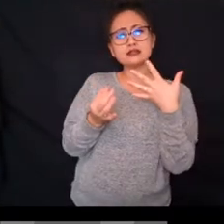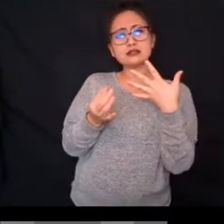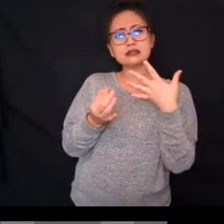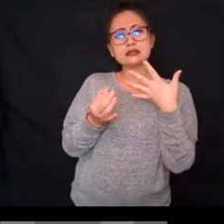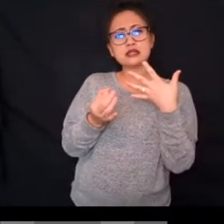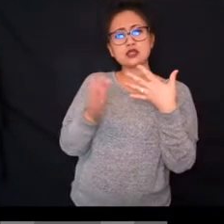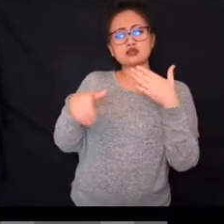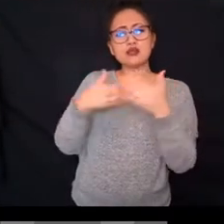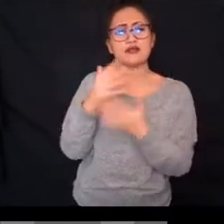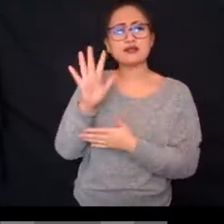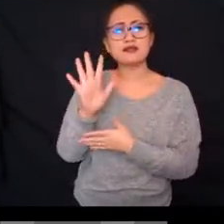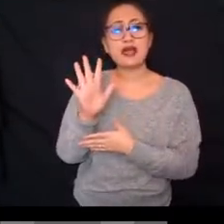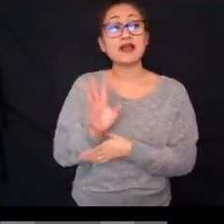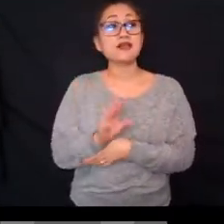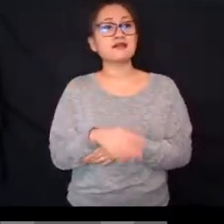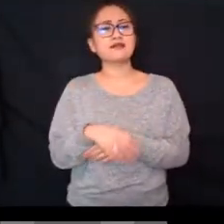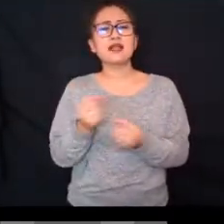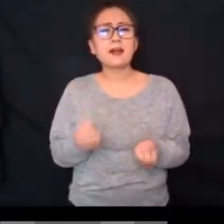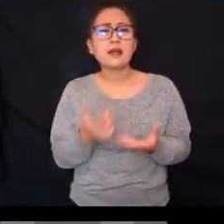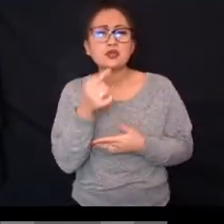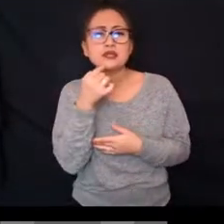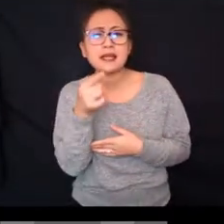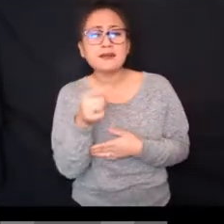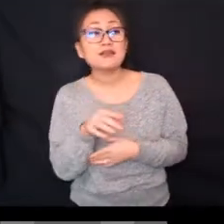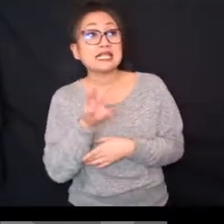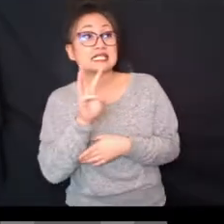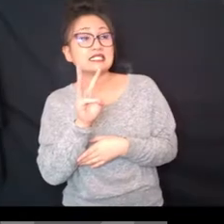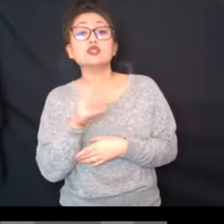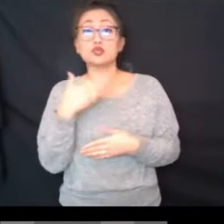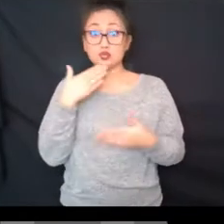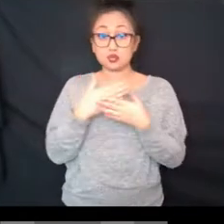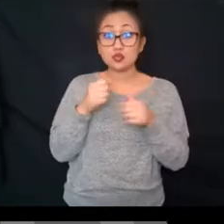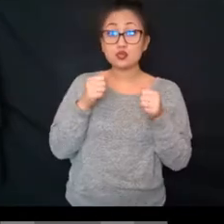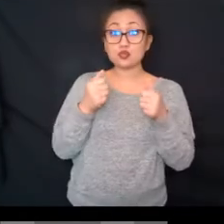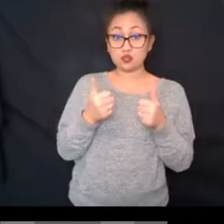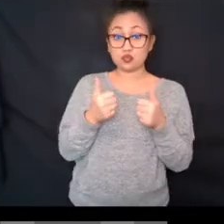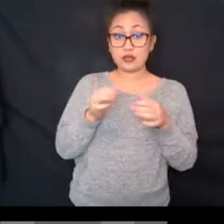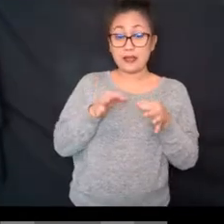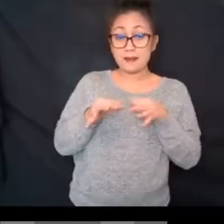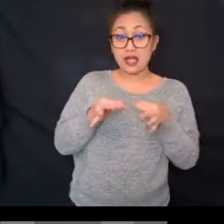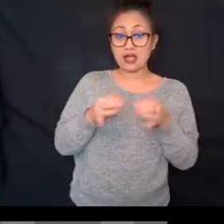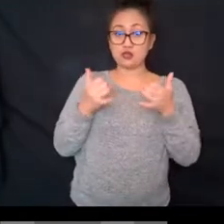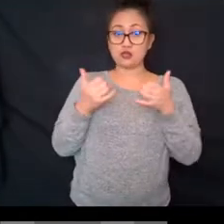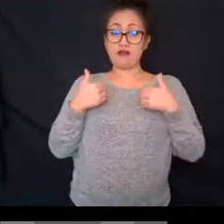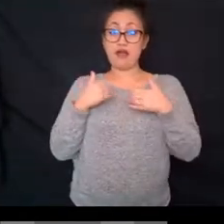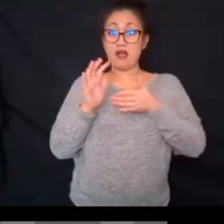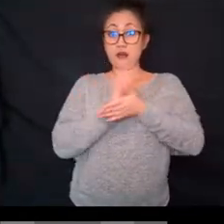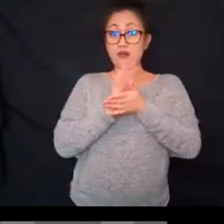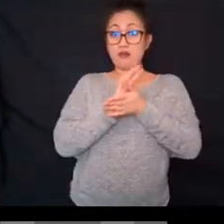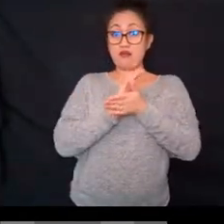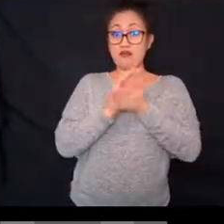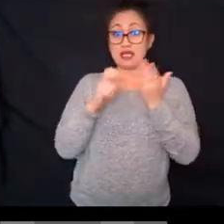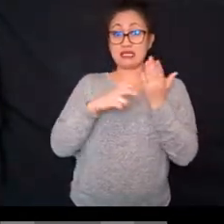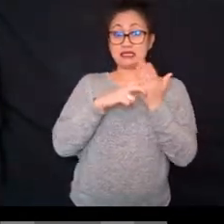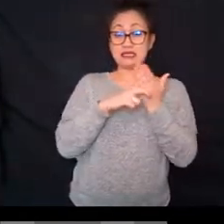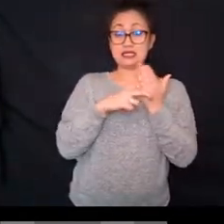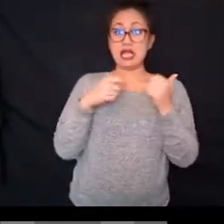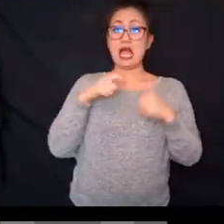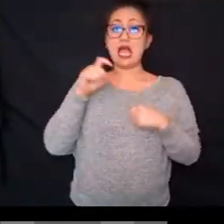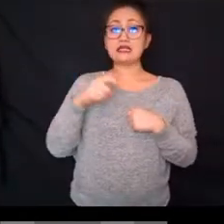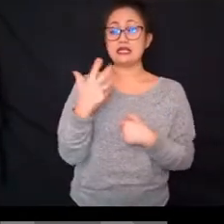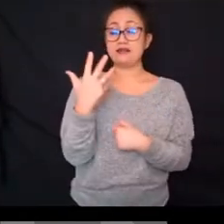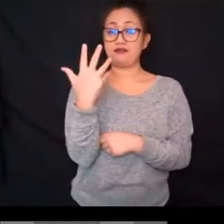her a thumbs up. She did a great job. Great job explaining that. Good job. All right, well, we've got those movie passes today, and I need 5 chairs. Let's see. I need